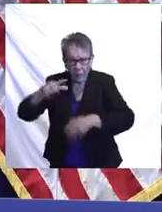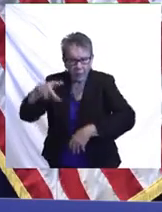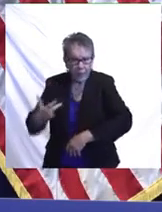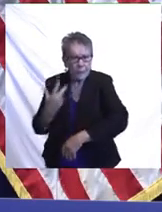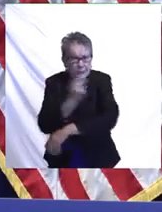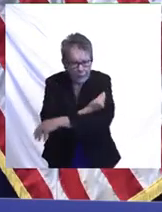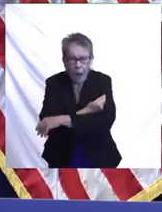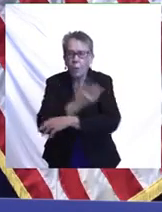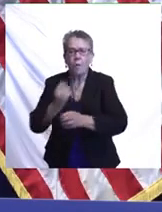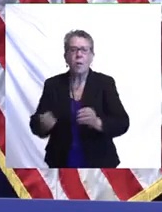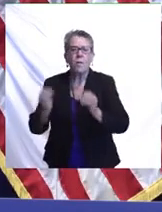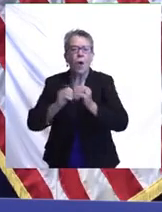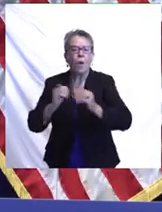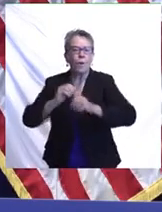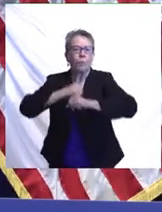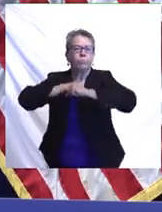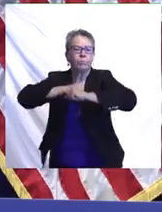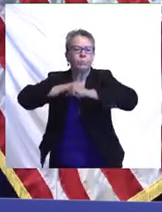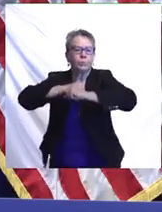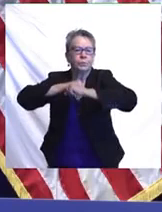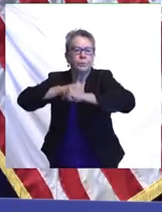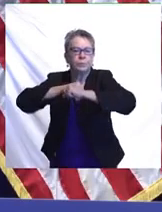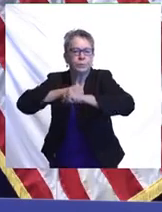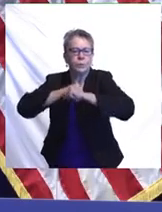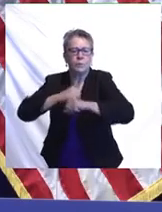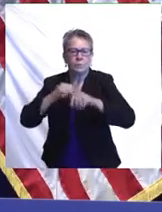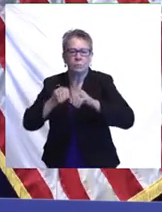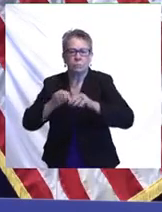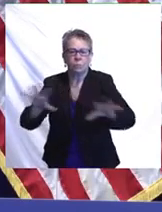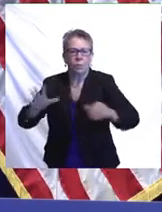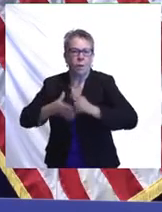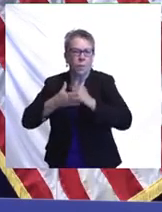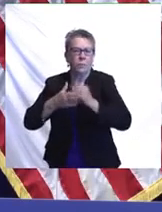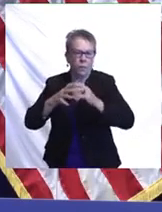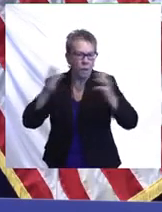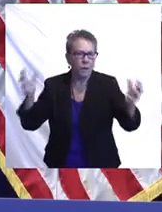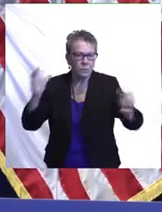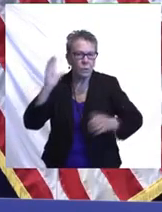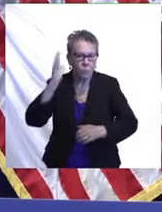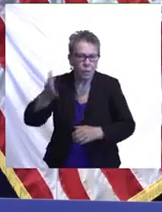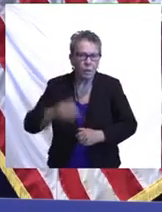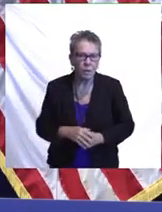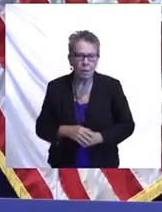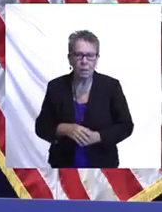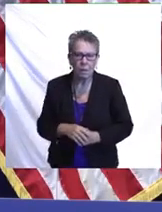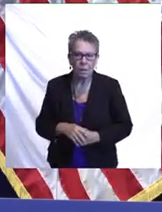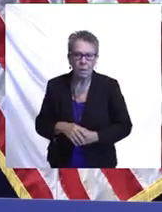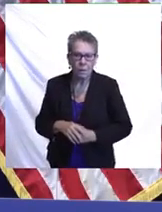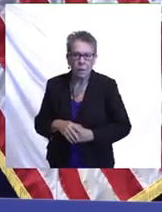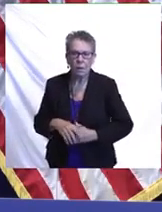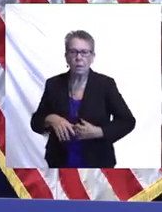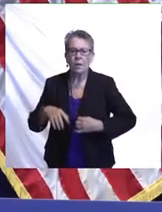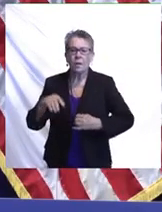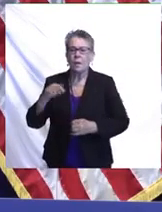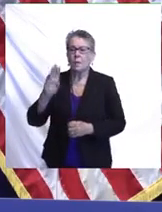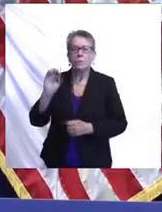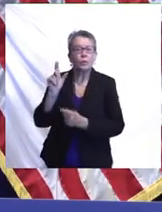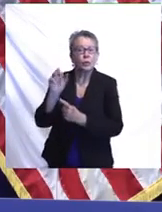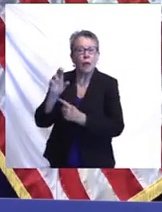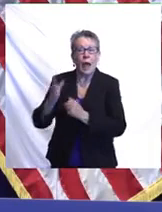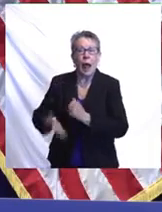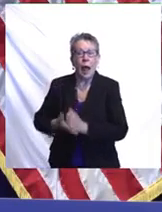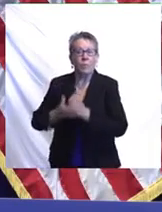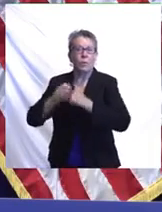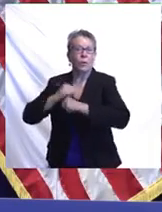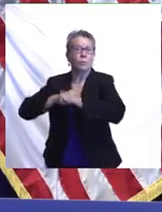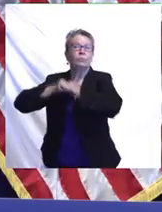that may occur. Booster doses provide essential additional protection with waning immunity, and particularly